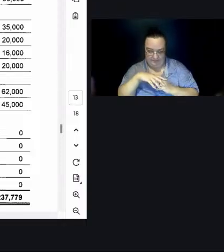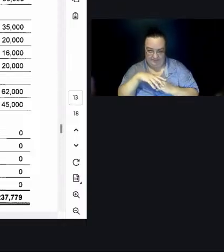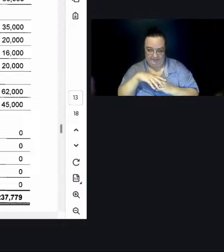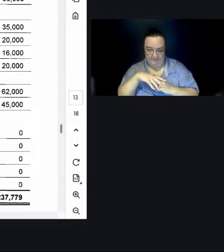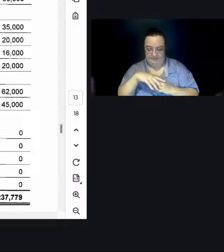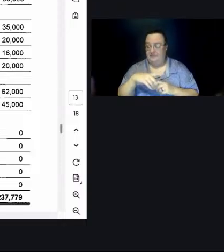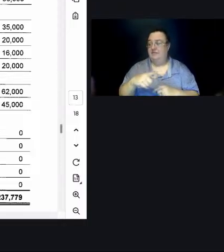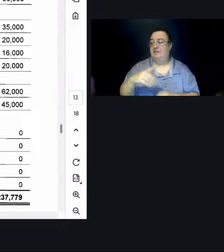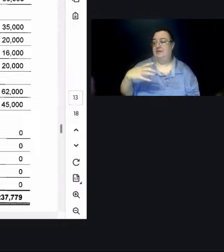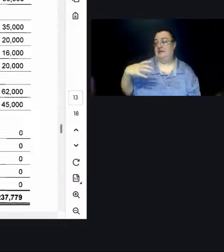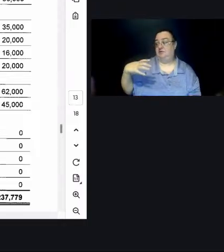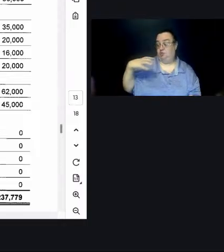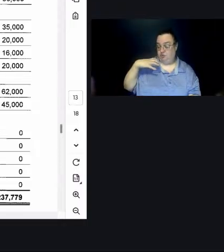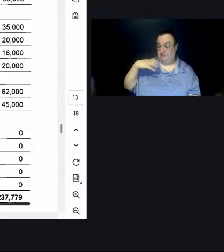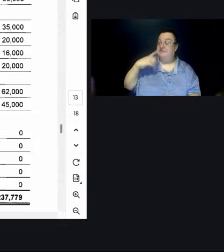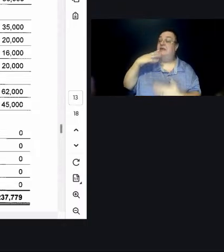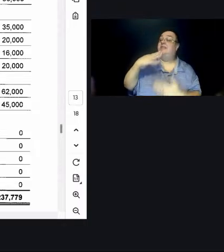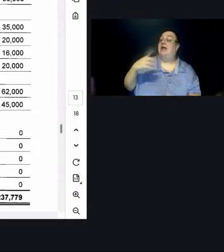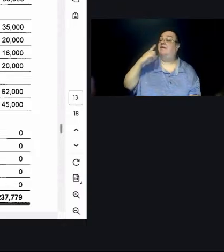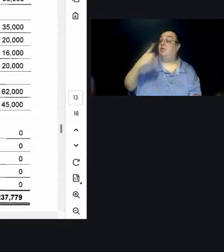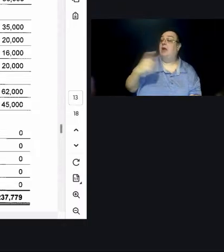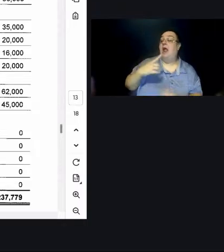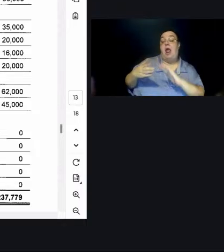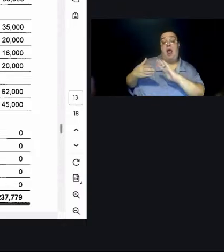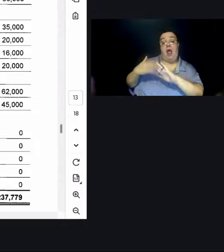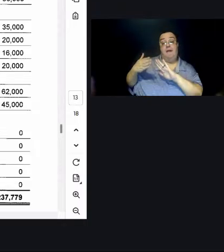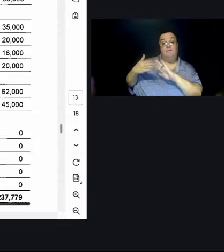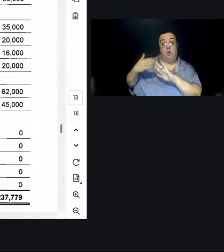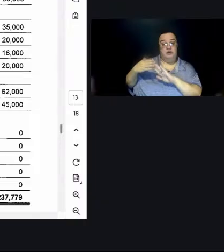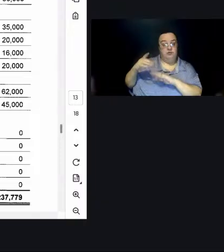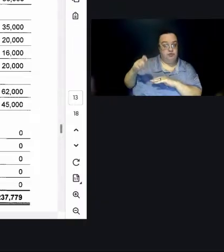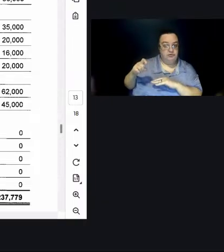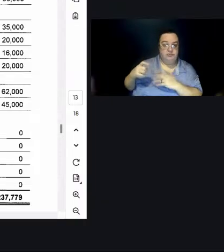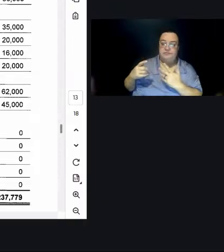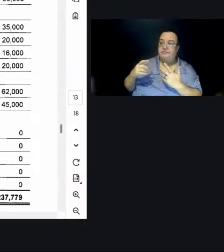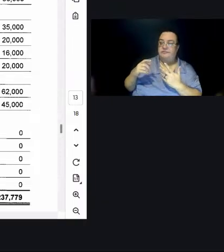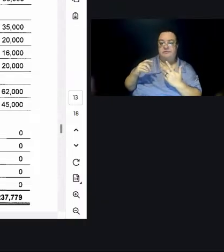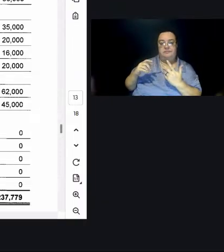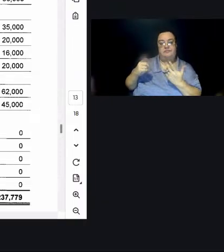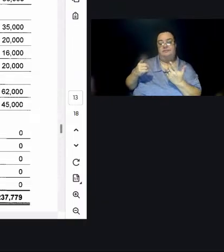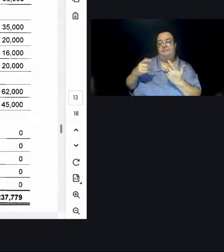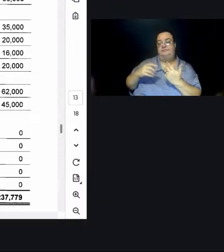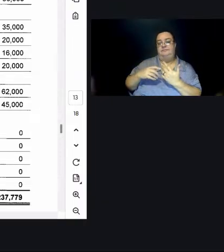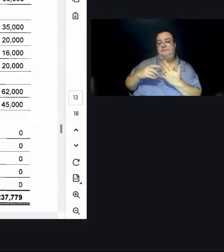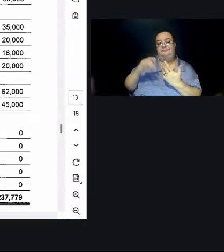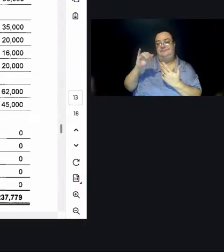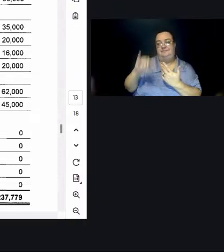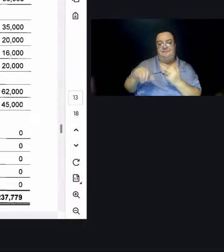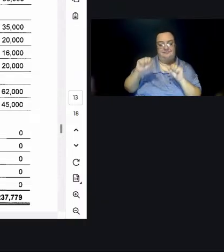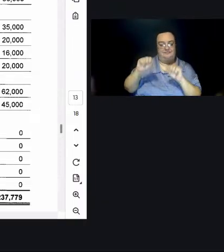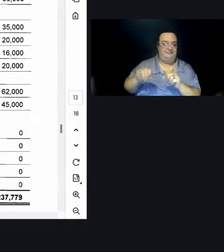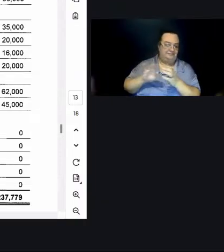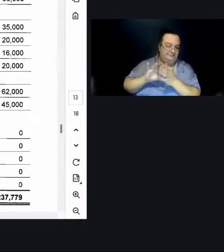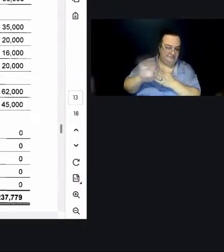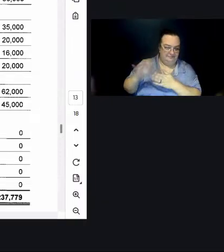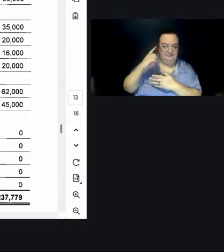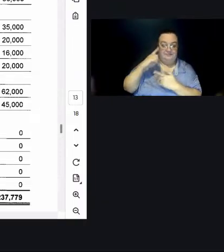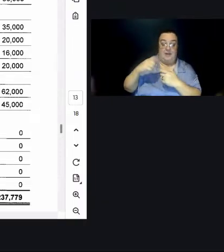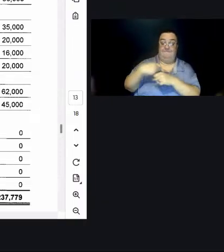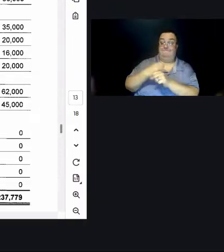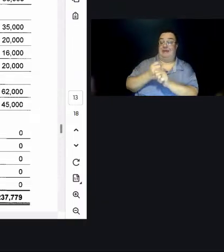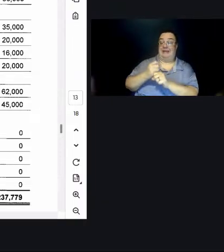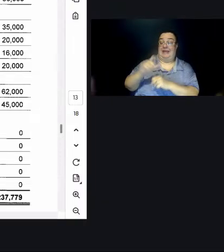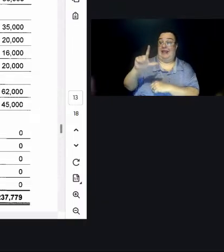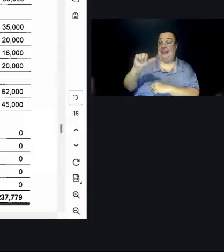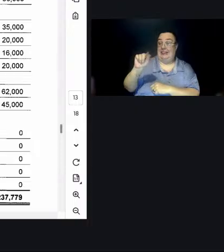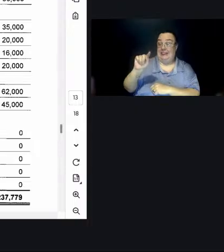Well, thank you for the question. The operational necessity, it can count for making late arrests.